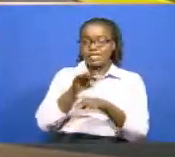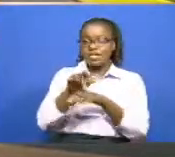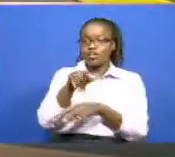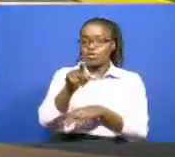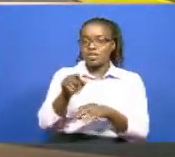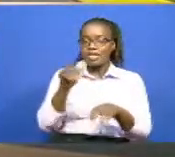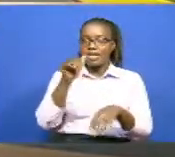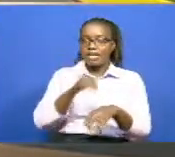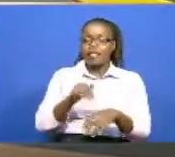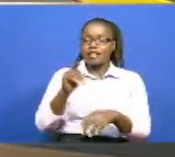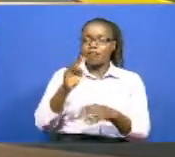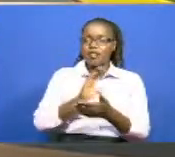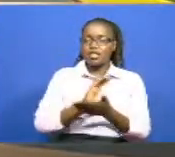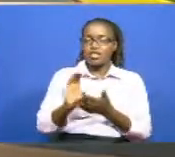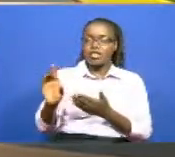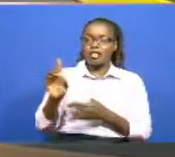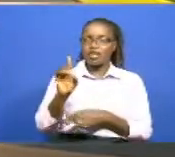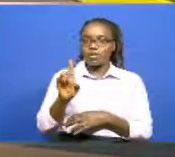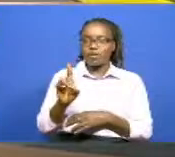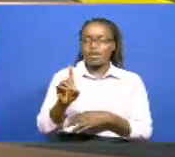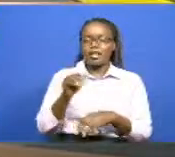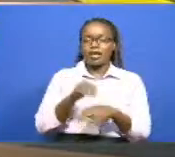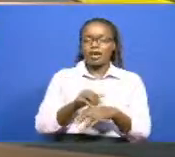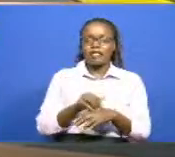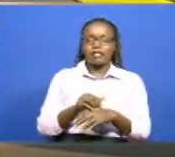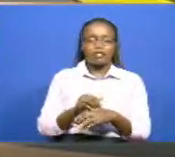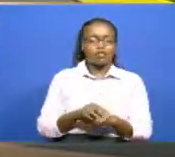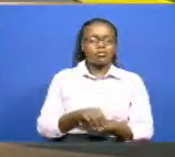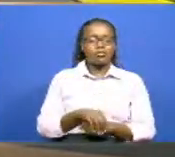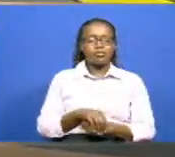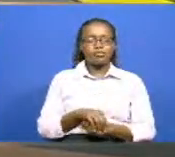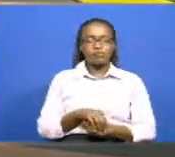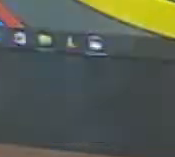KBC Channel 1 na at Bonny Musambi. Narejea hivi punde.